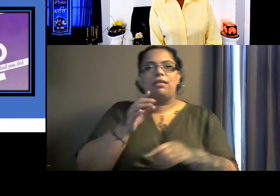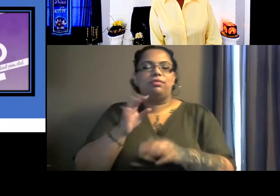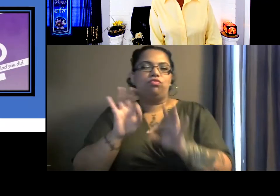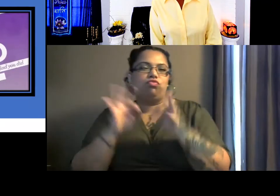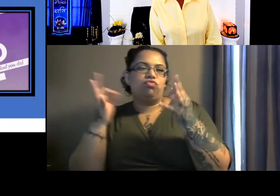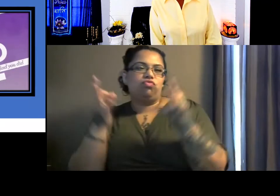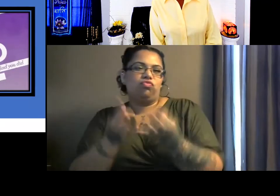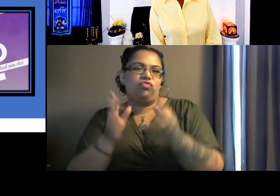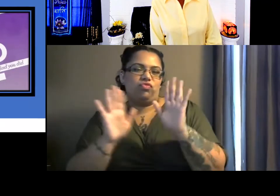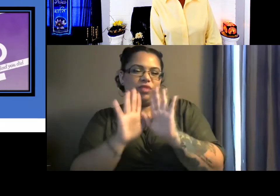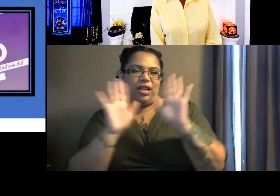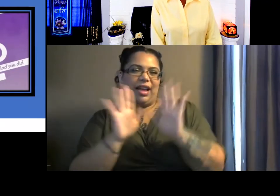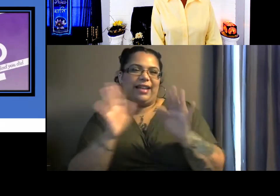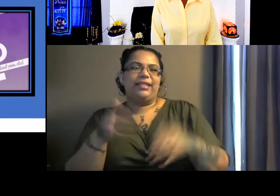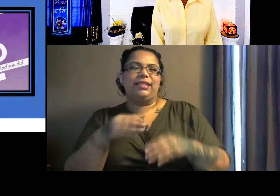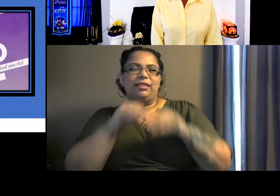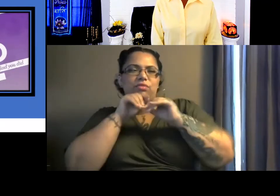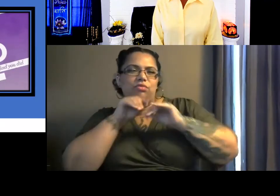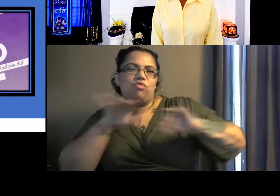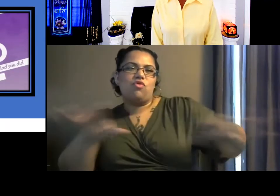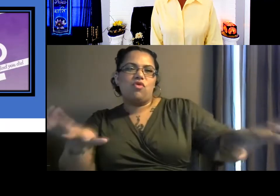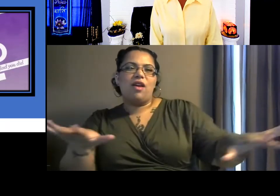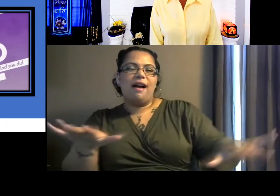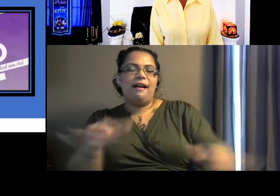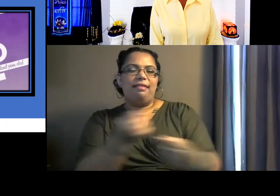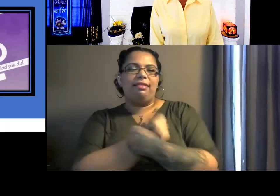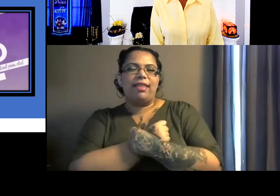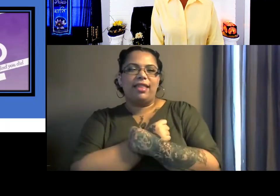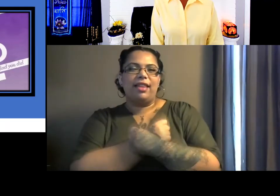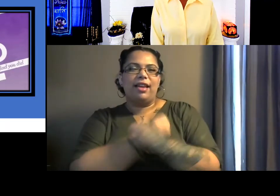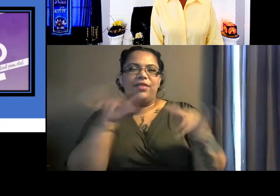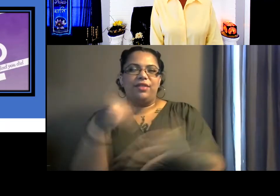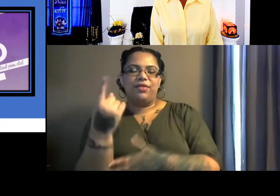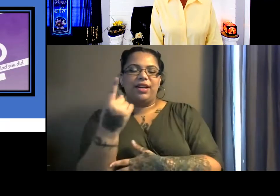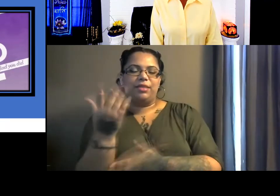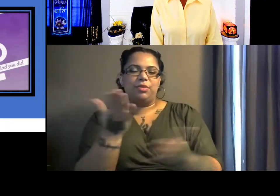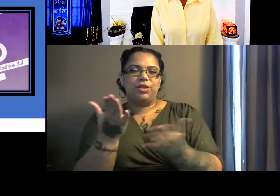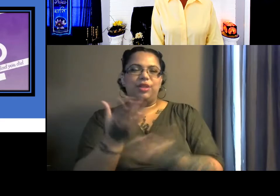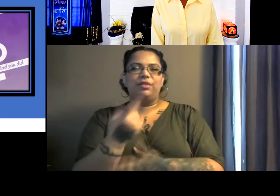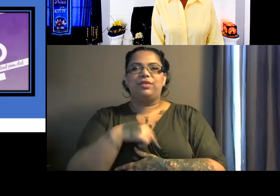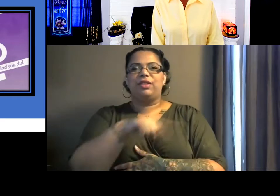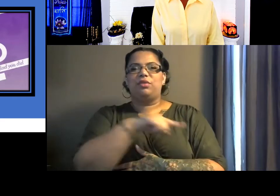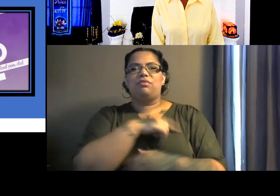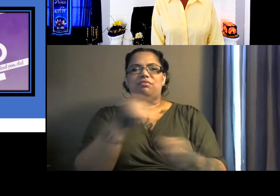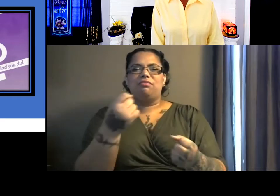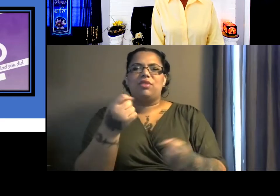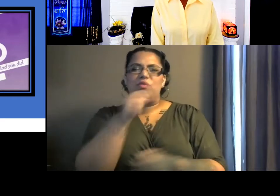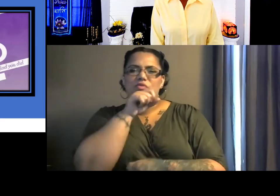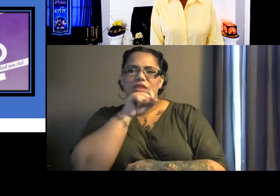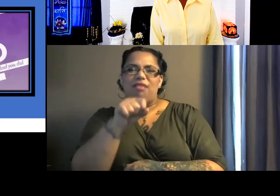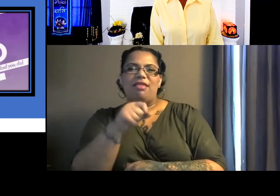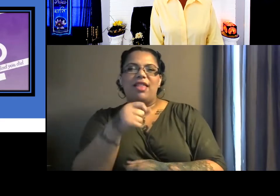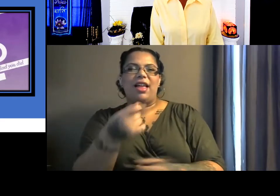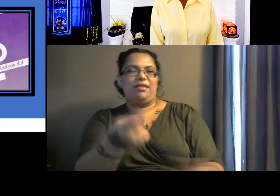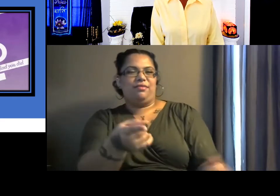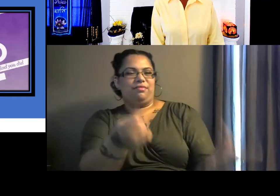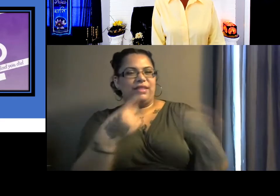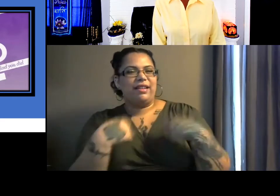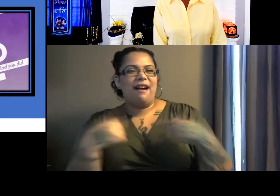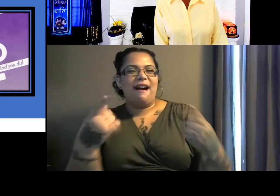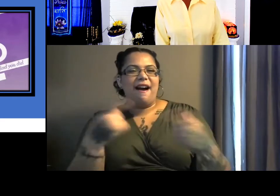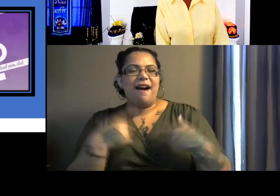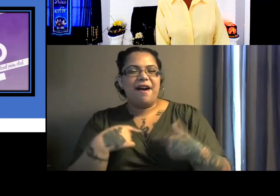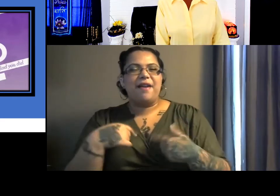Make sure you spread the love and invite someone to service. We would love to have them hang out with us.